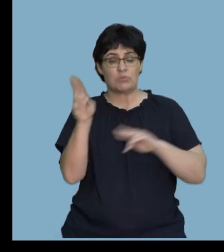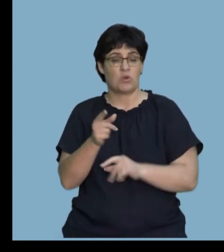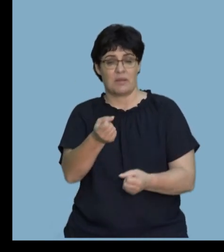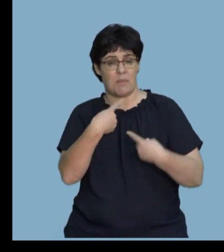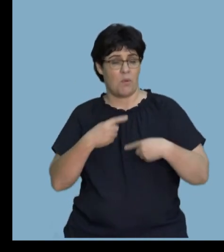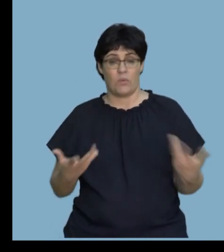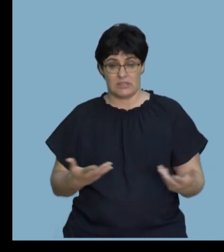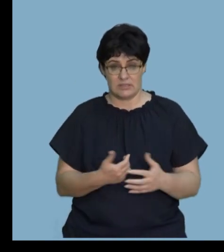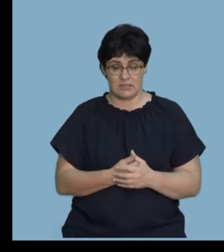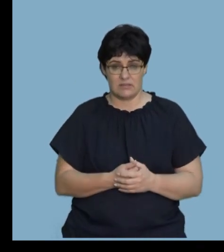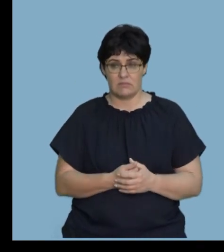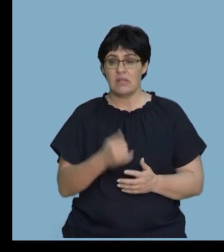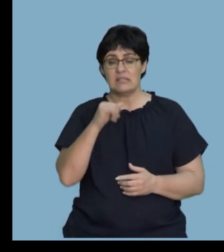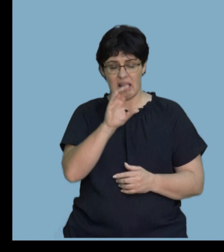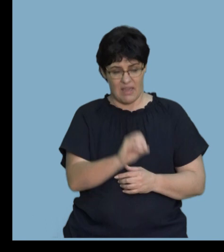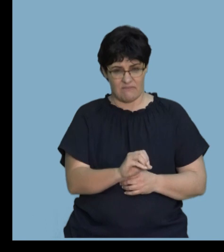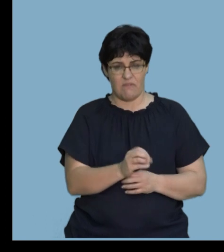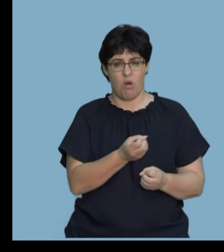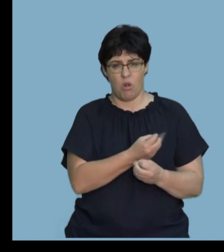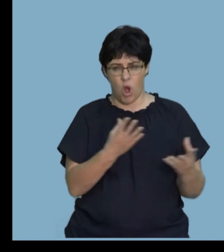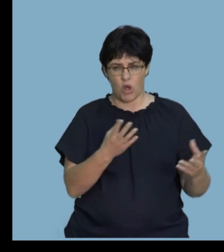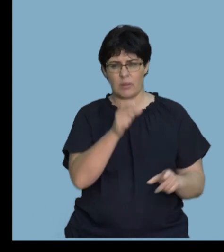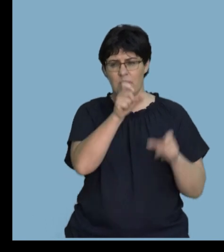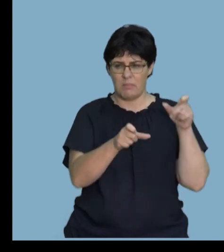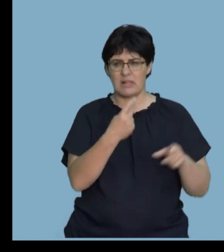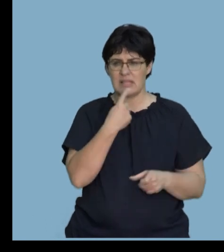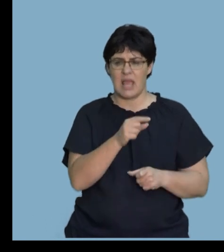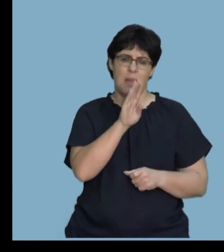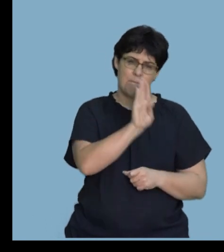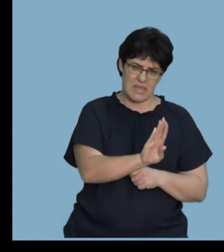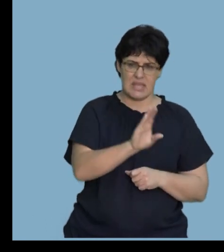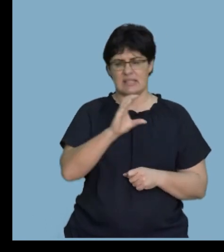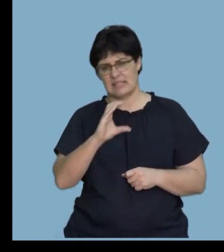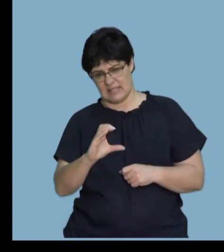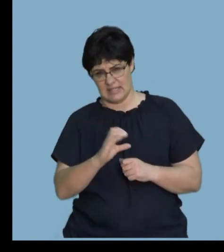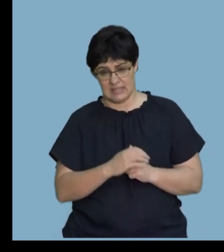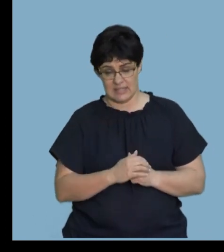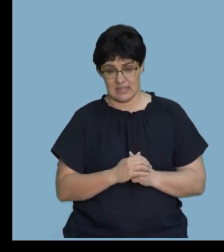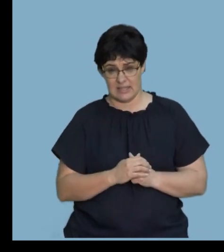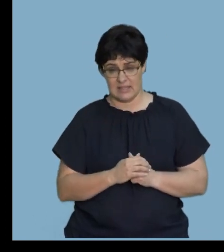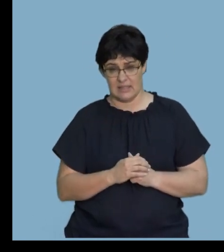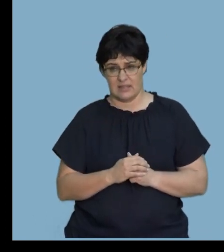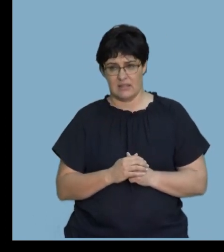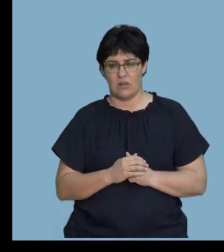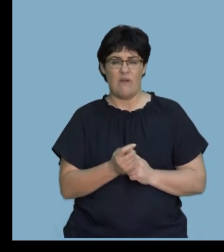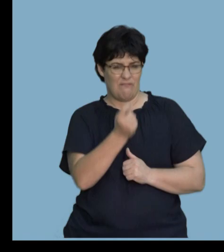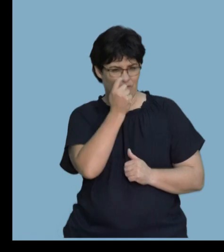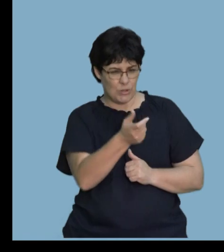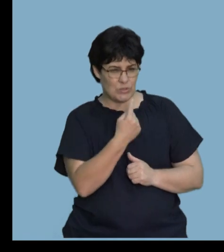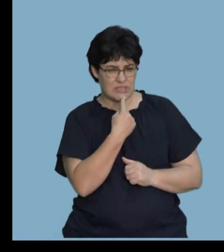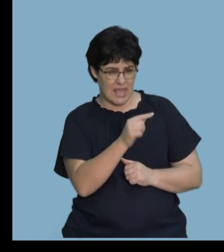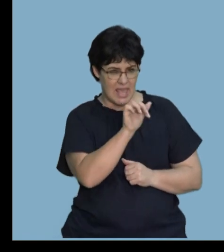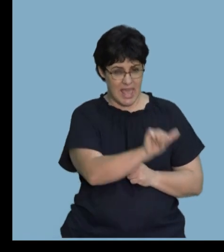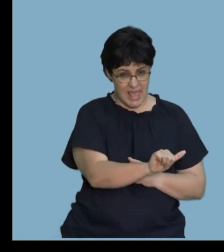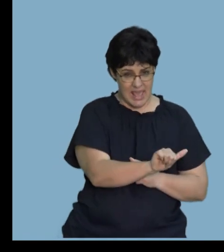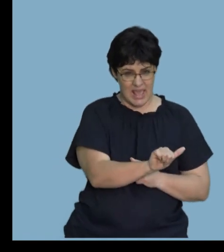responses. Again, we still have a lot of people saying B and C, okay? And then very few saying